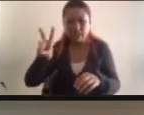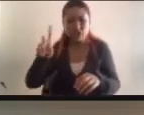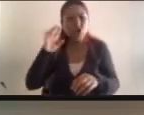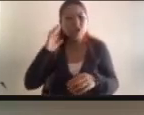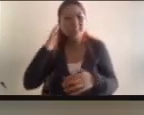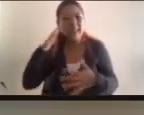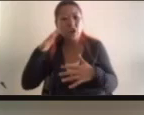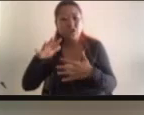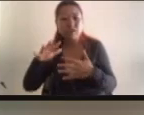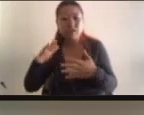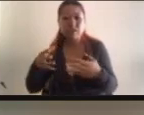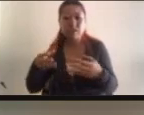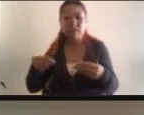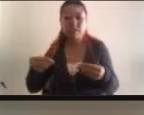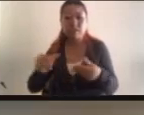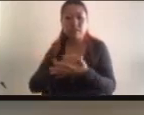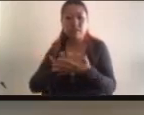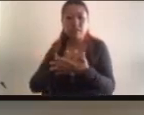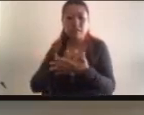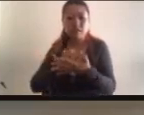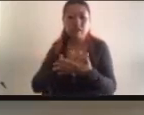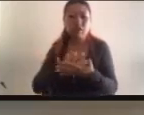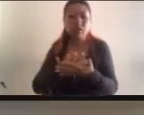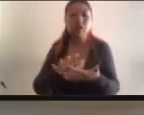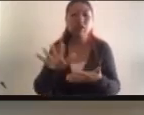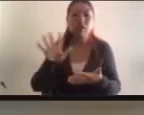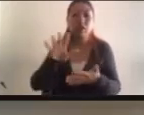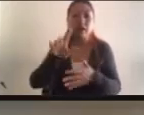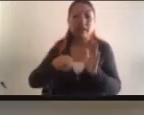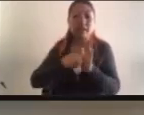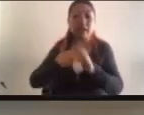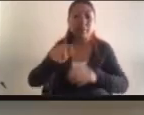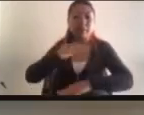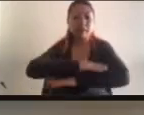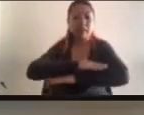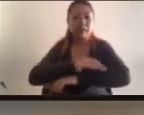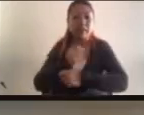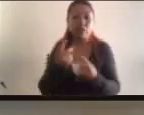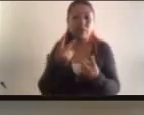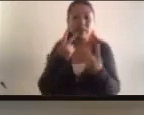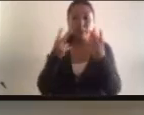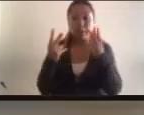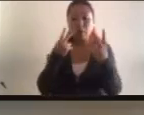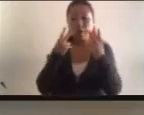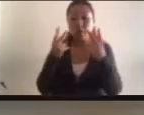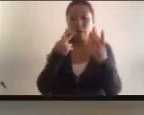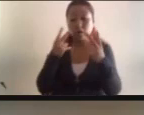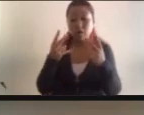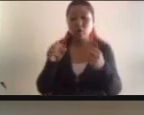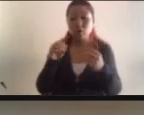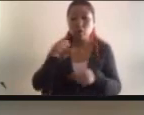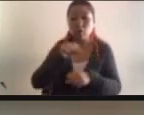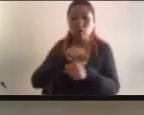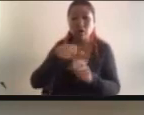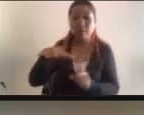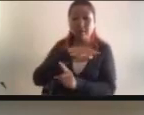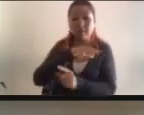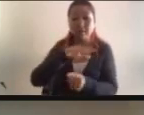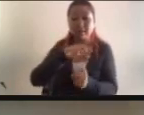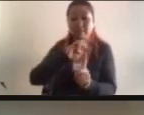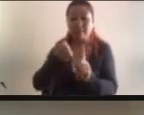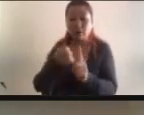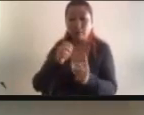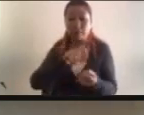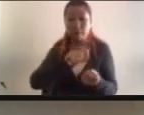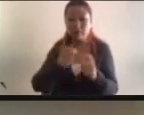then, everybody smoked cigarettes at their desks, and that's something that just doesn't happen today. So the workplace environment itself has gotten a little bit healthier over that